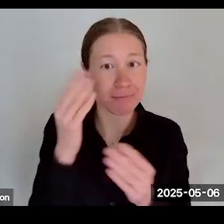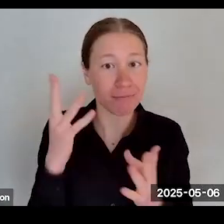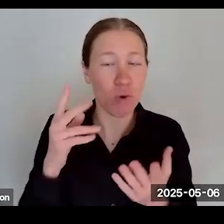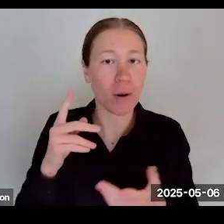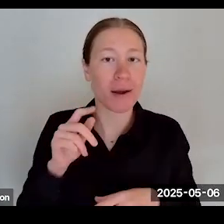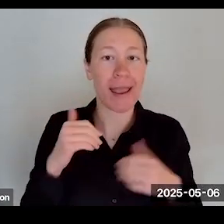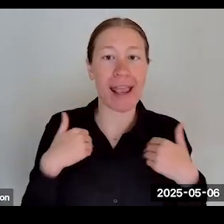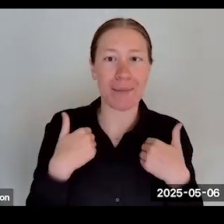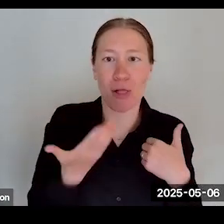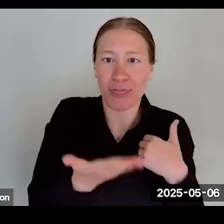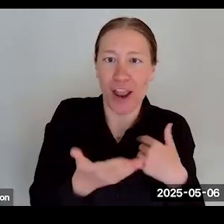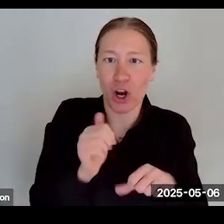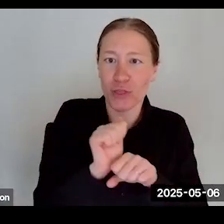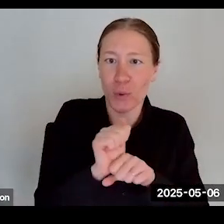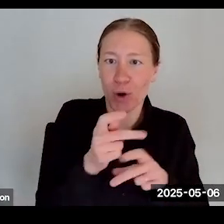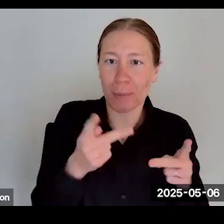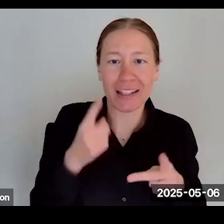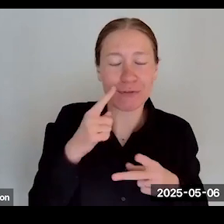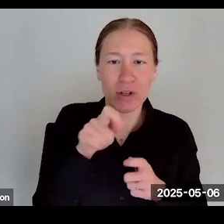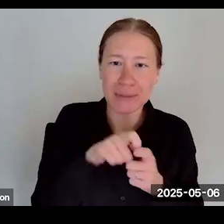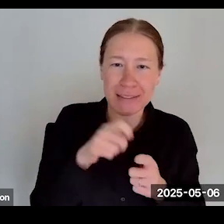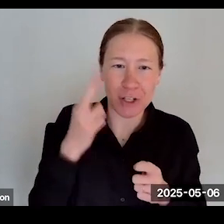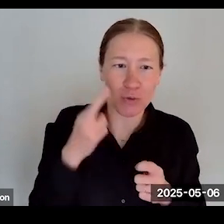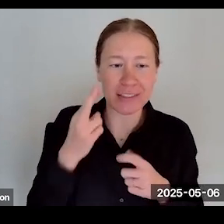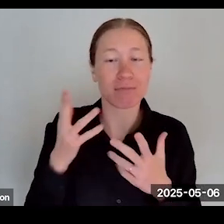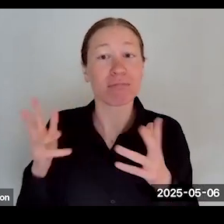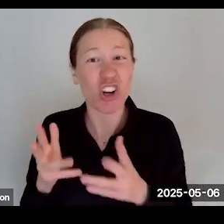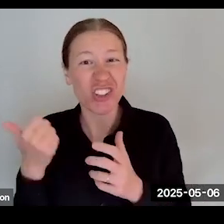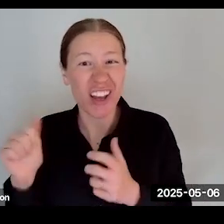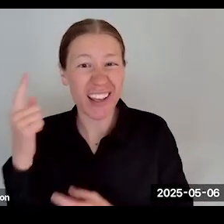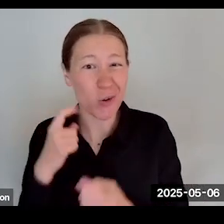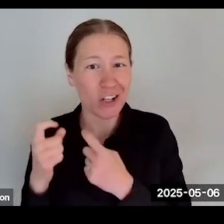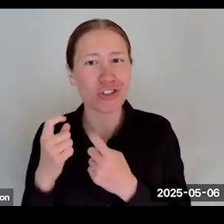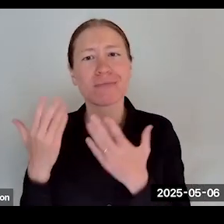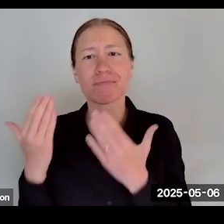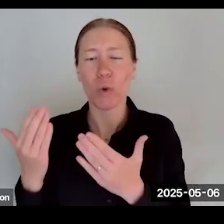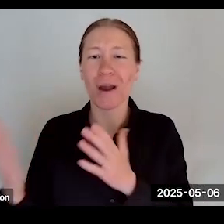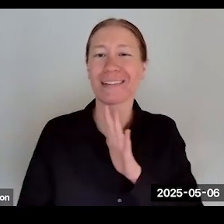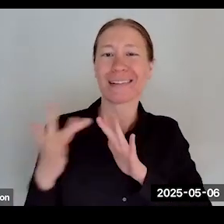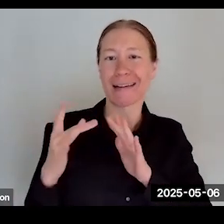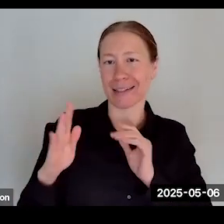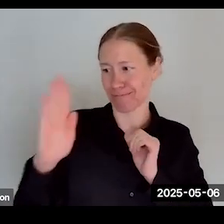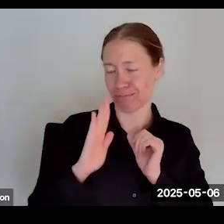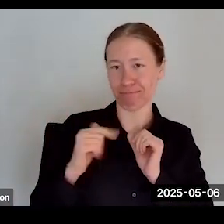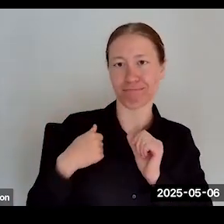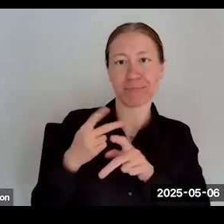not to interact with it. Encourage employees who have questions to reach out directly to the supervisor.